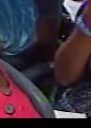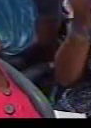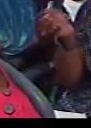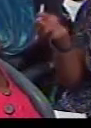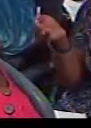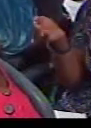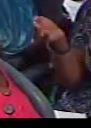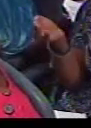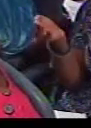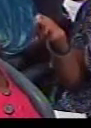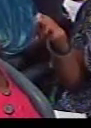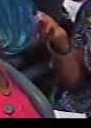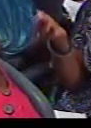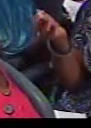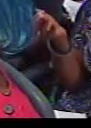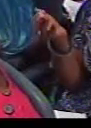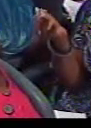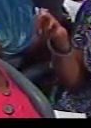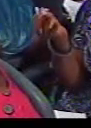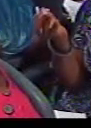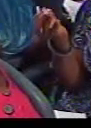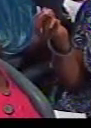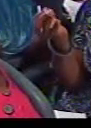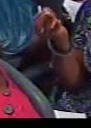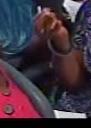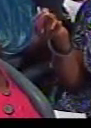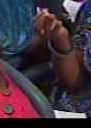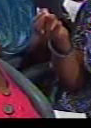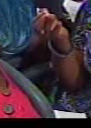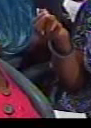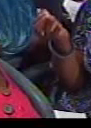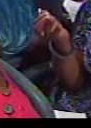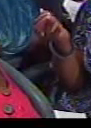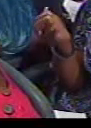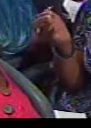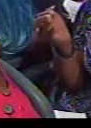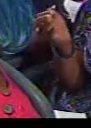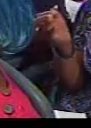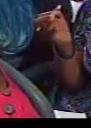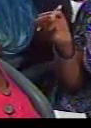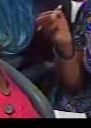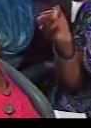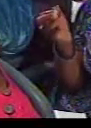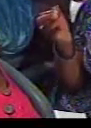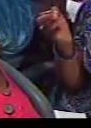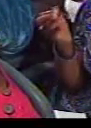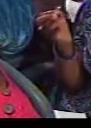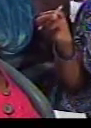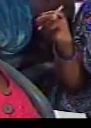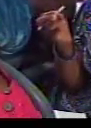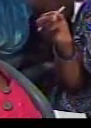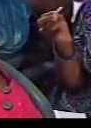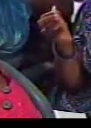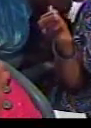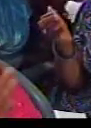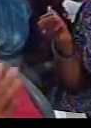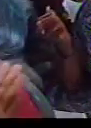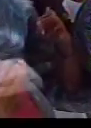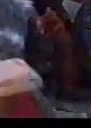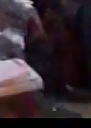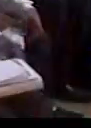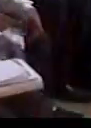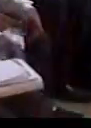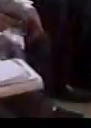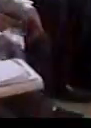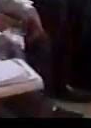life to the ultimate progress, the strength to carry on in the journey, the Lord will grant